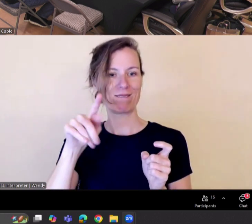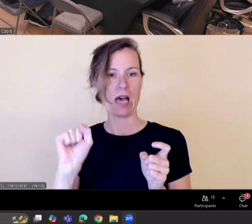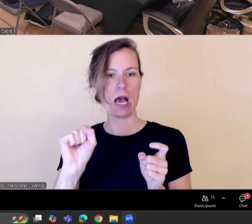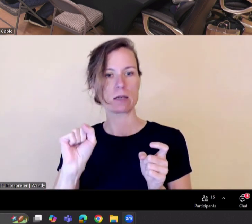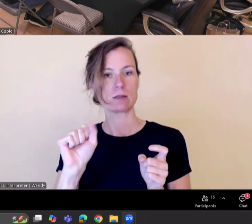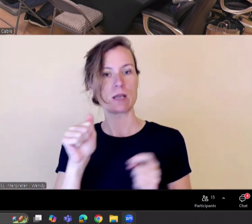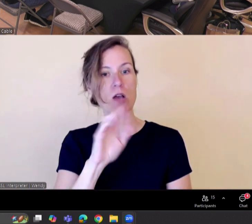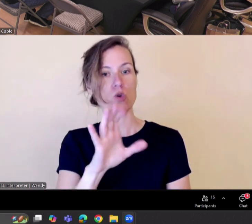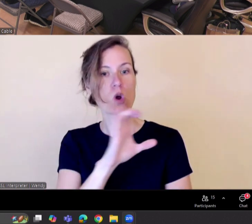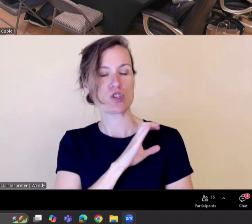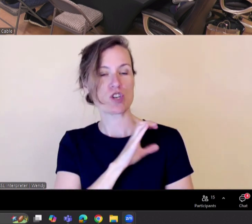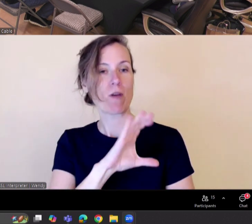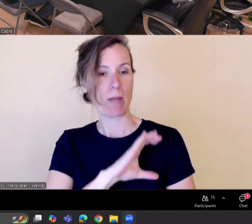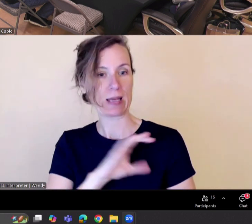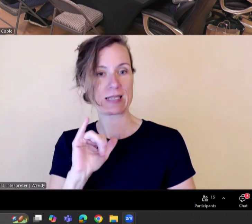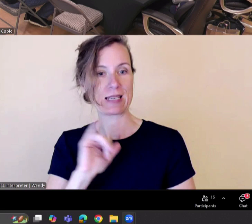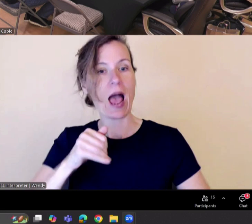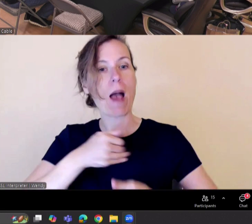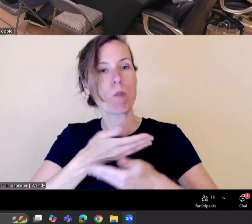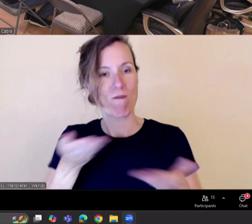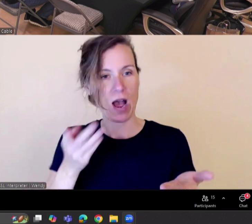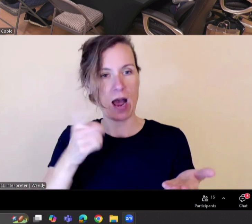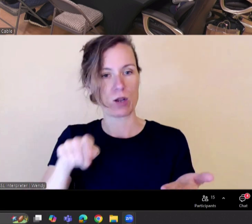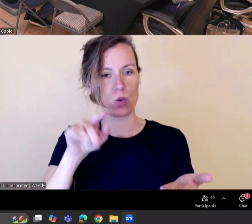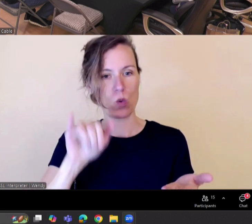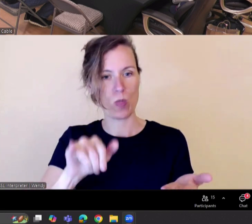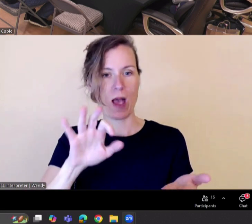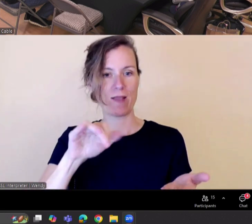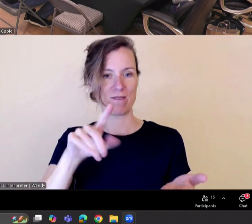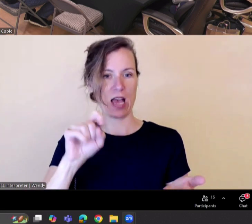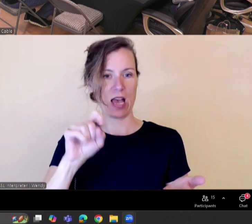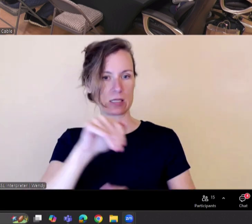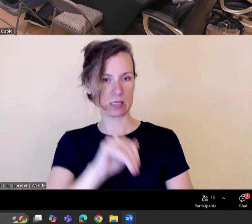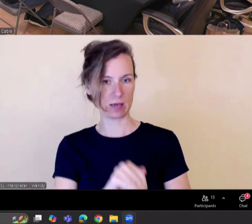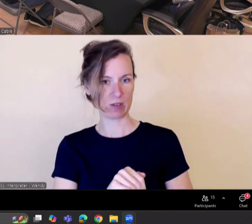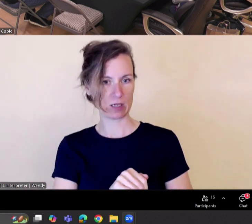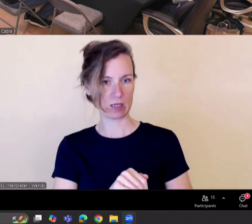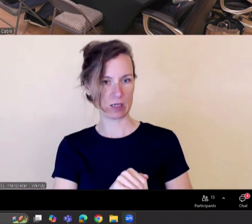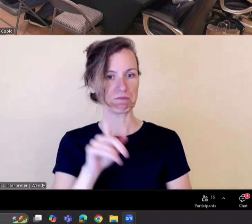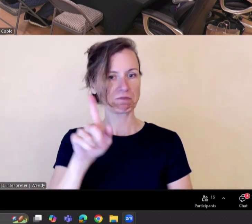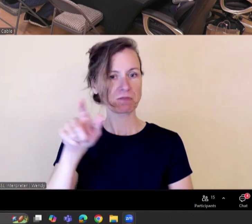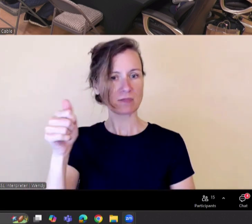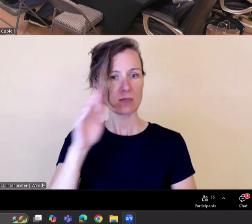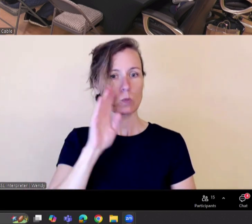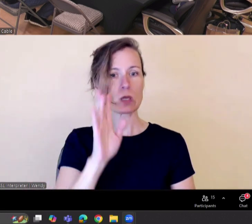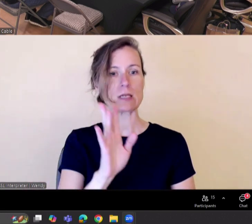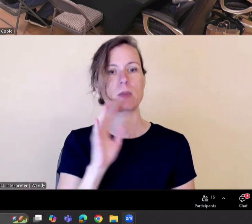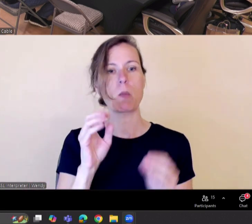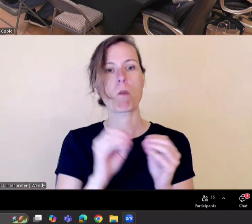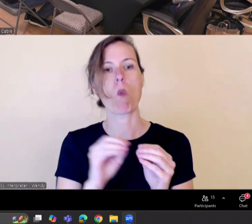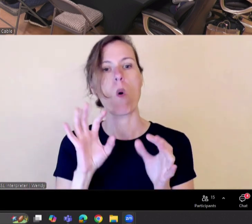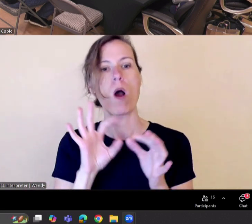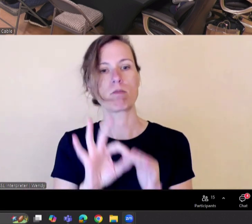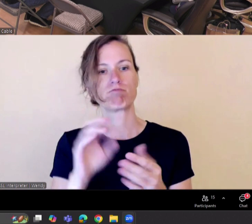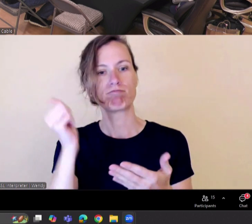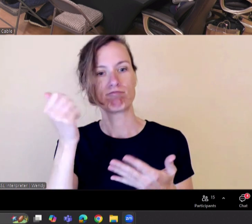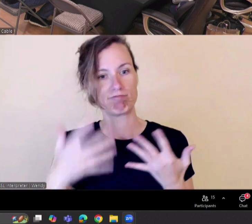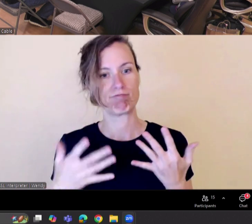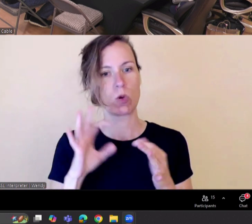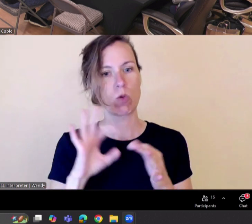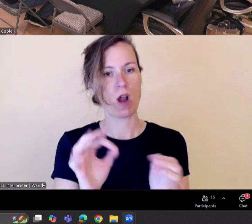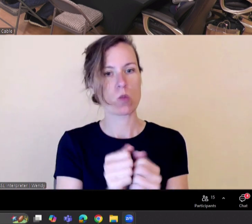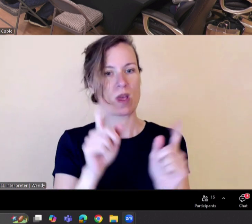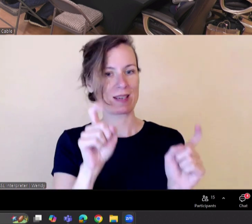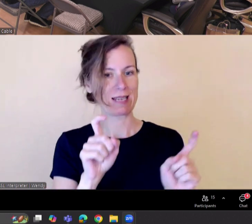testing. At the end of the day, this is a policy decision for the mayor and the council. Your police department supports the use of this type